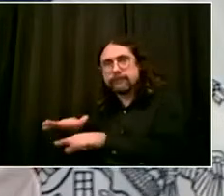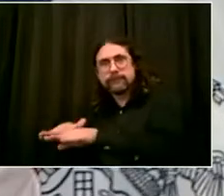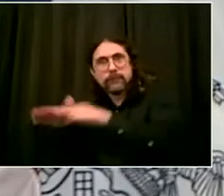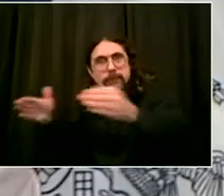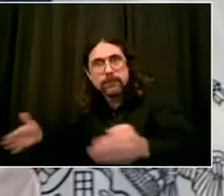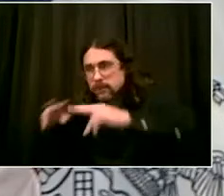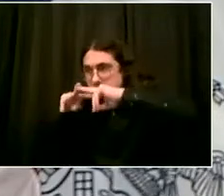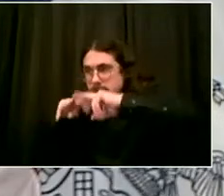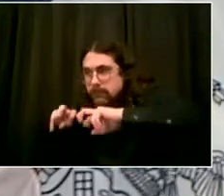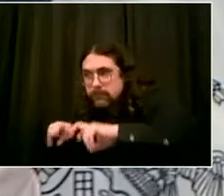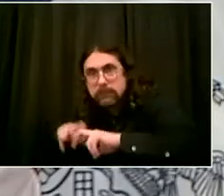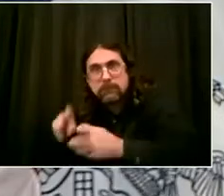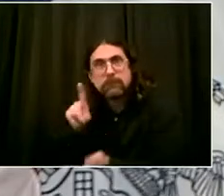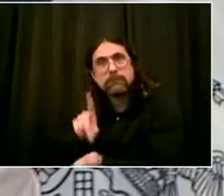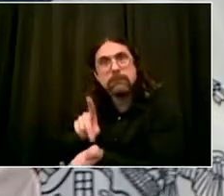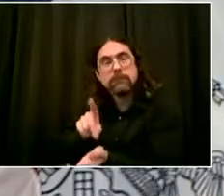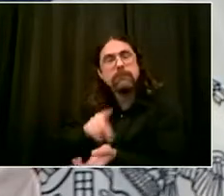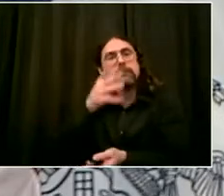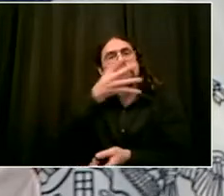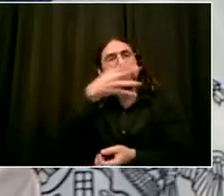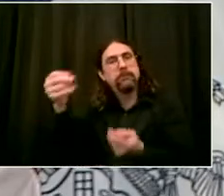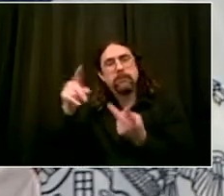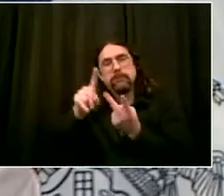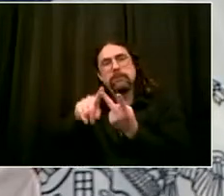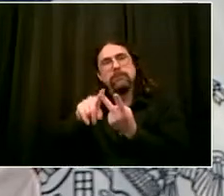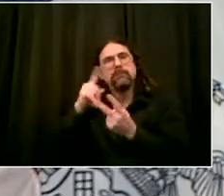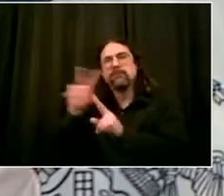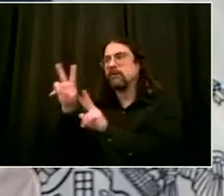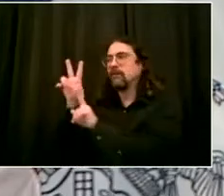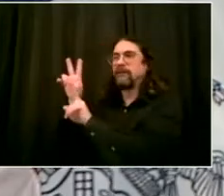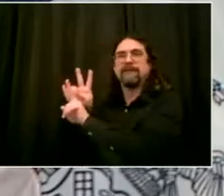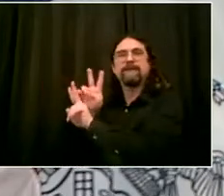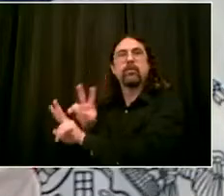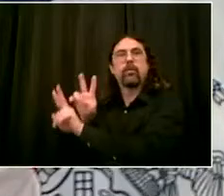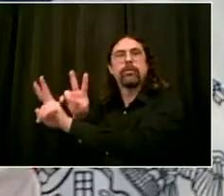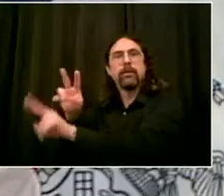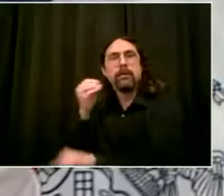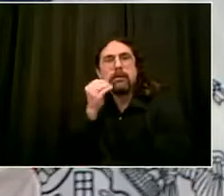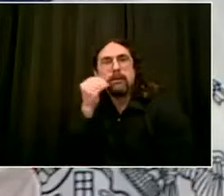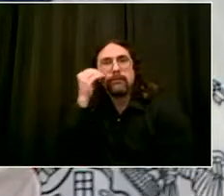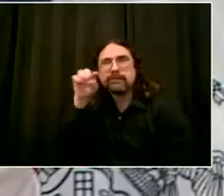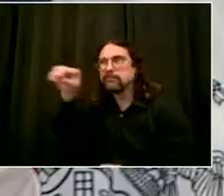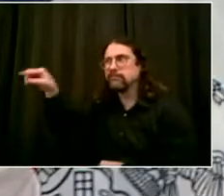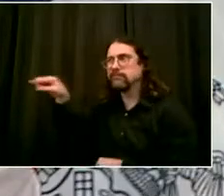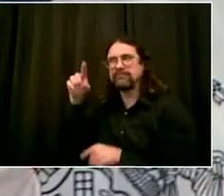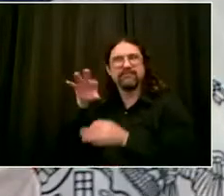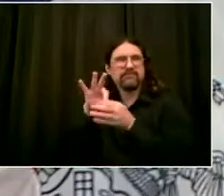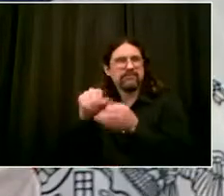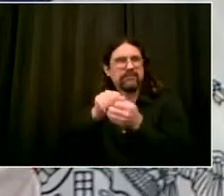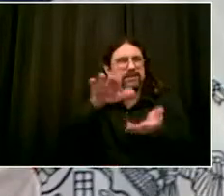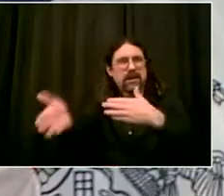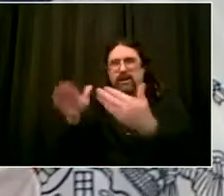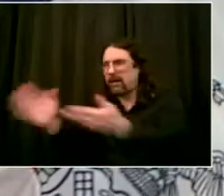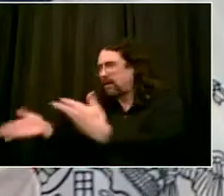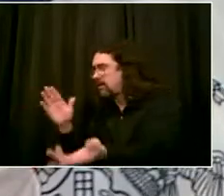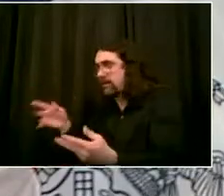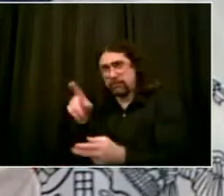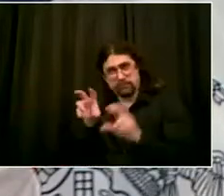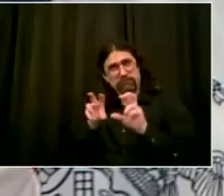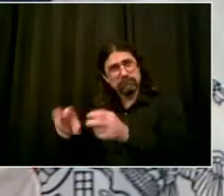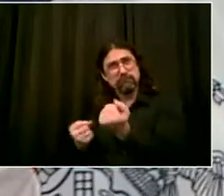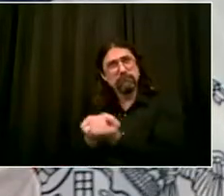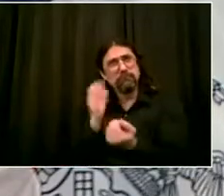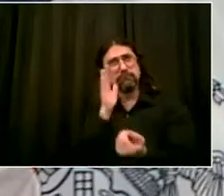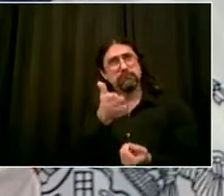story I haven't I haven't read it but I got it summarized to me is you know those those um who we lost